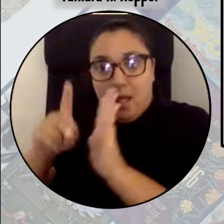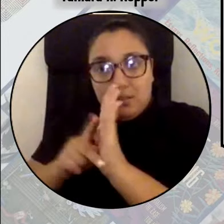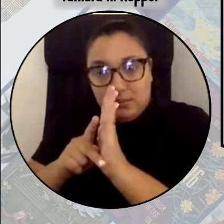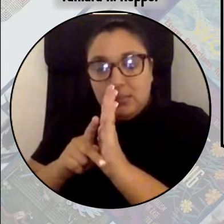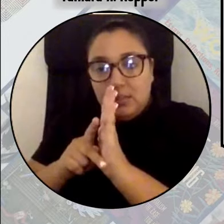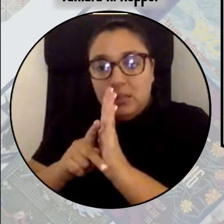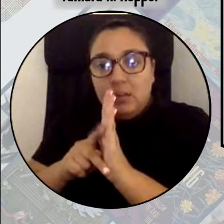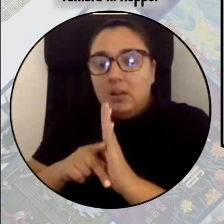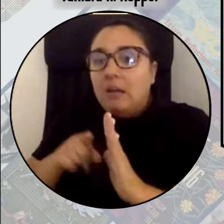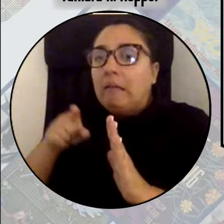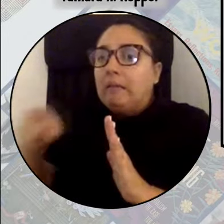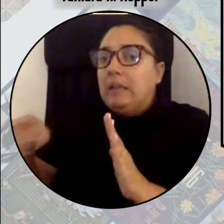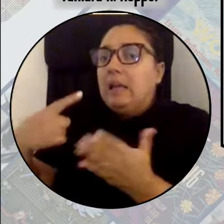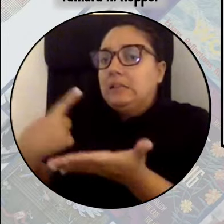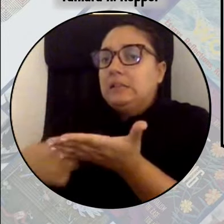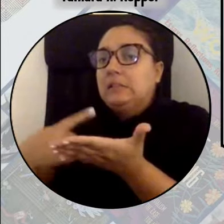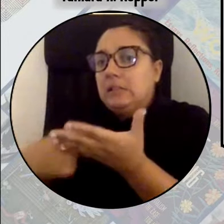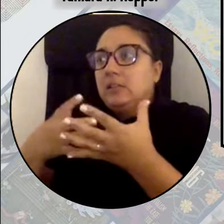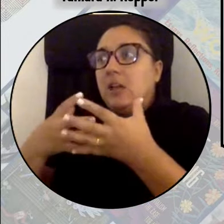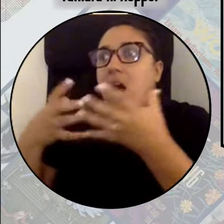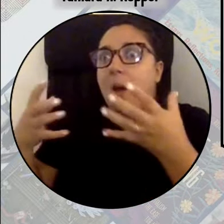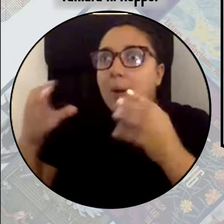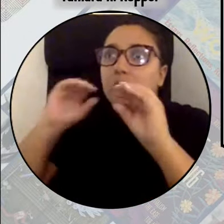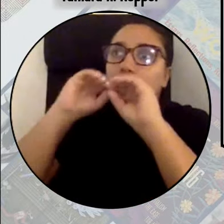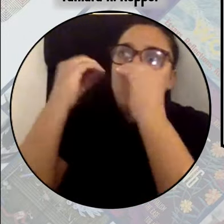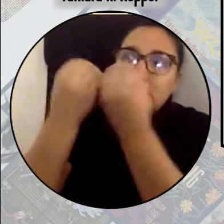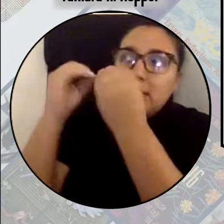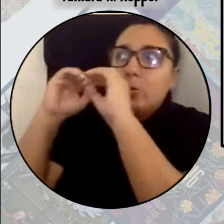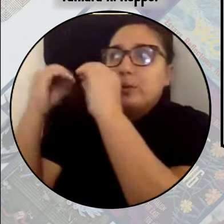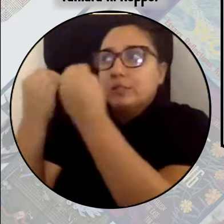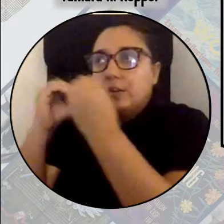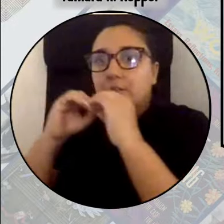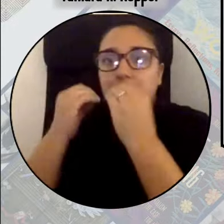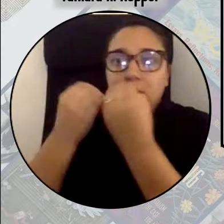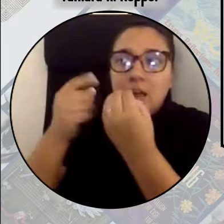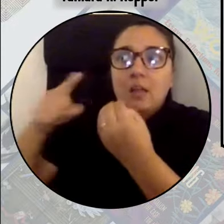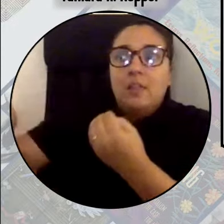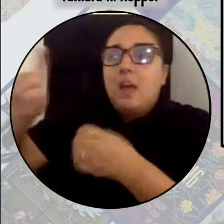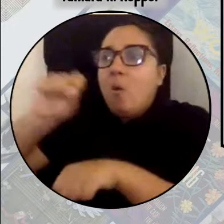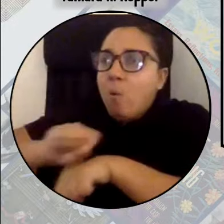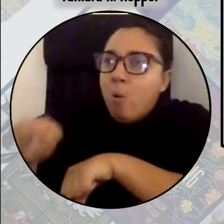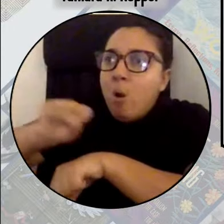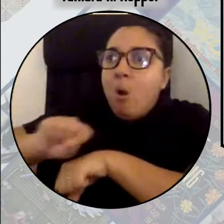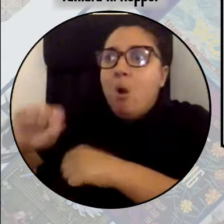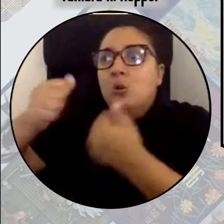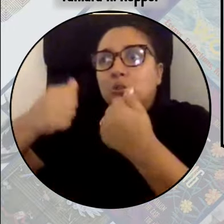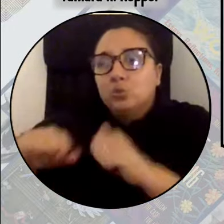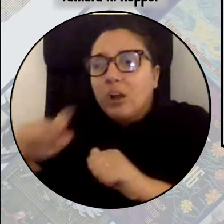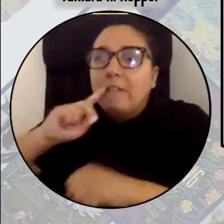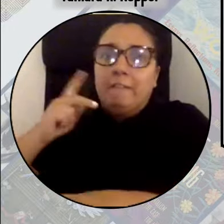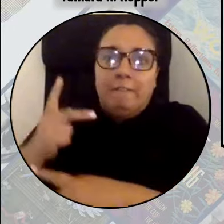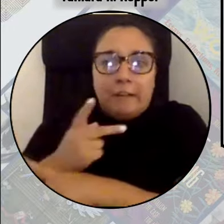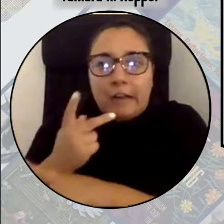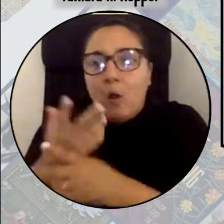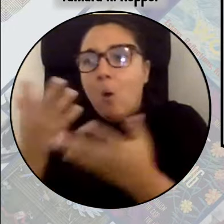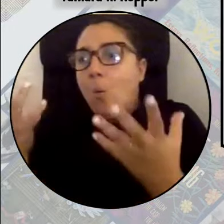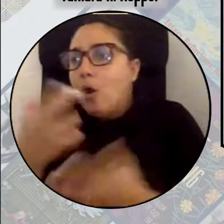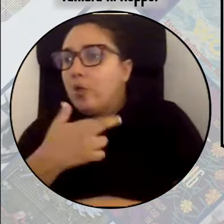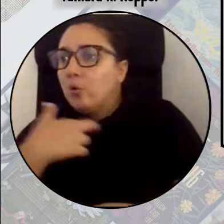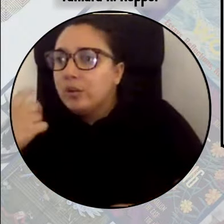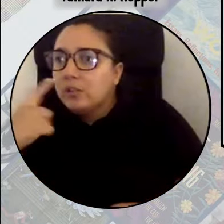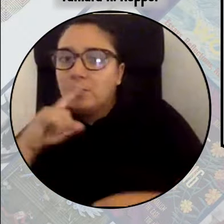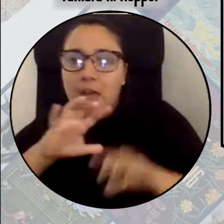different organizations did, you know, talking about what are the risk of their constituents who are undocumented, you